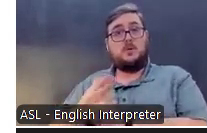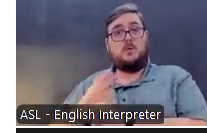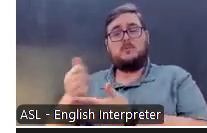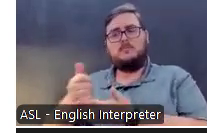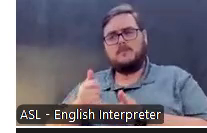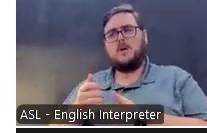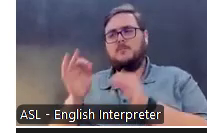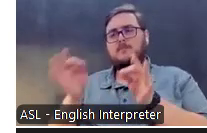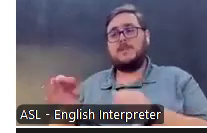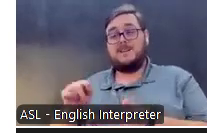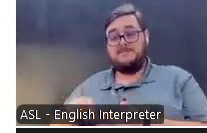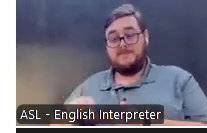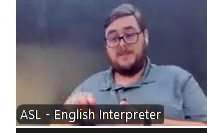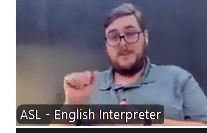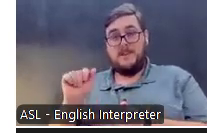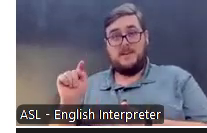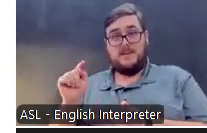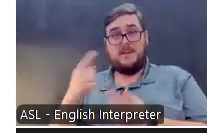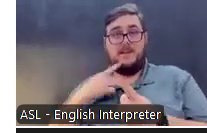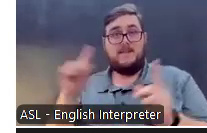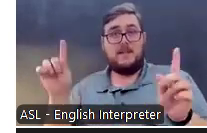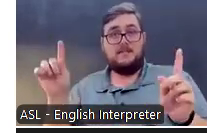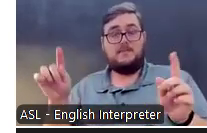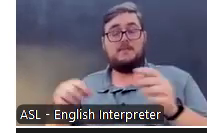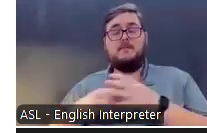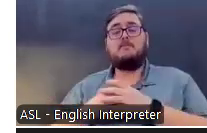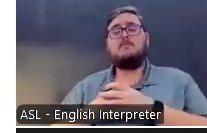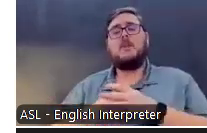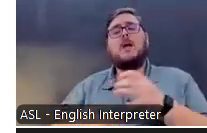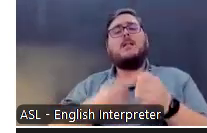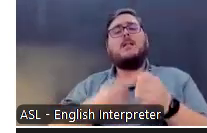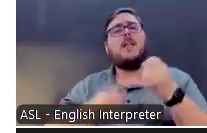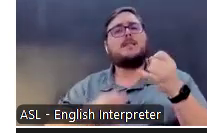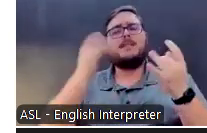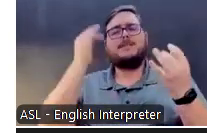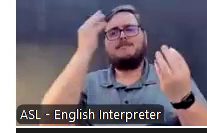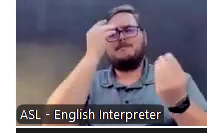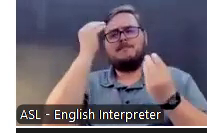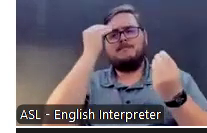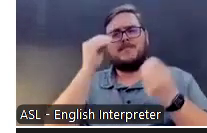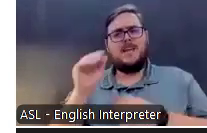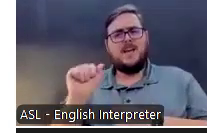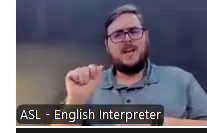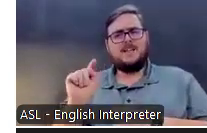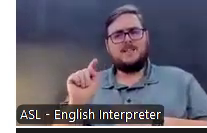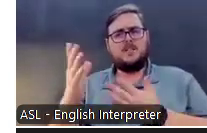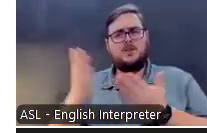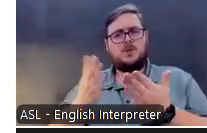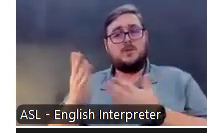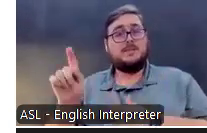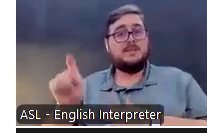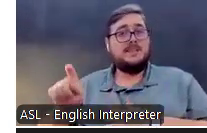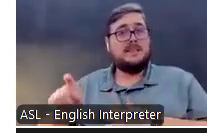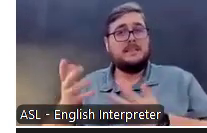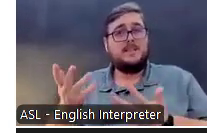And finally, are any AT services needed? I want to emphasize the importance of the IEP team to consider